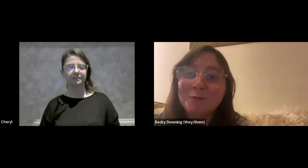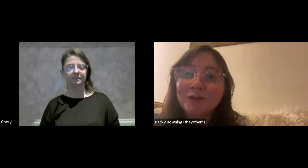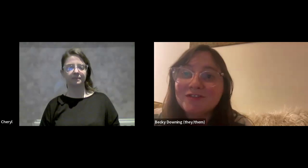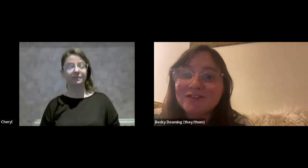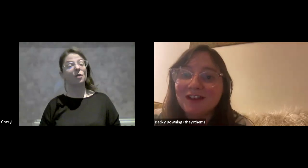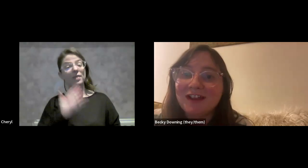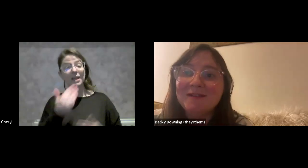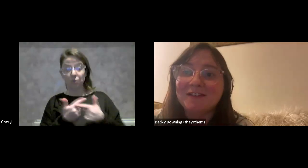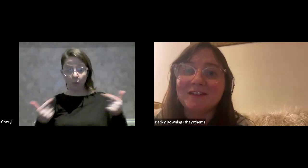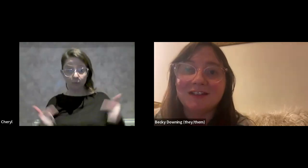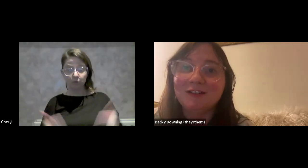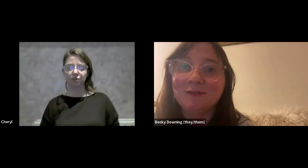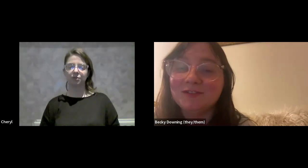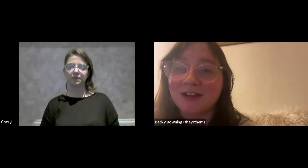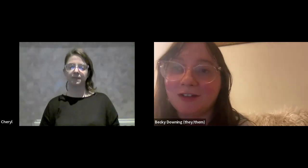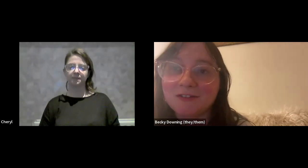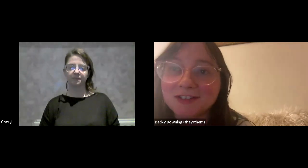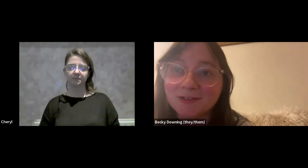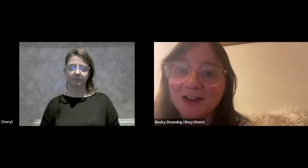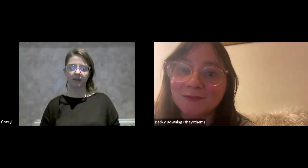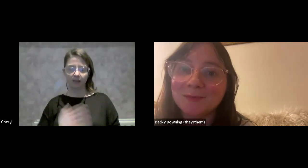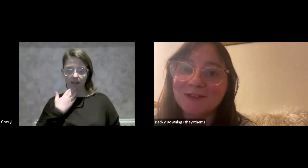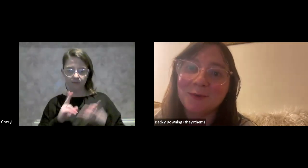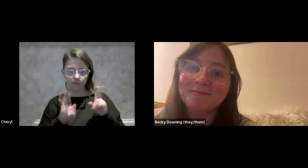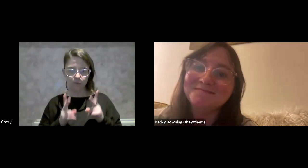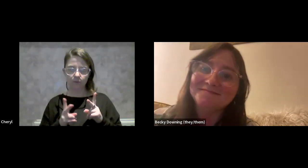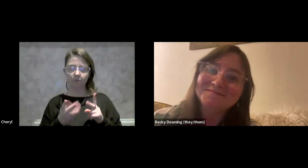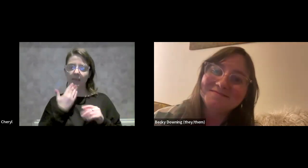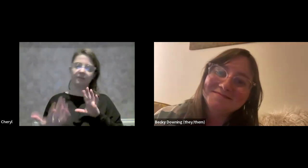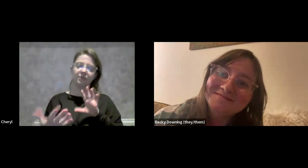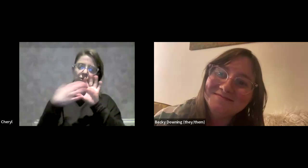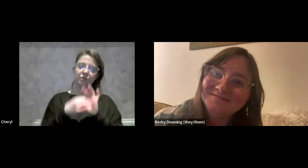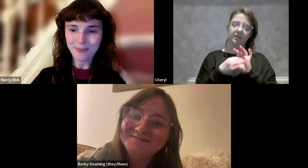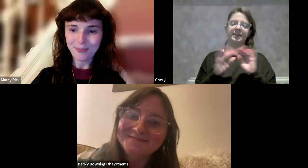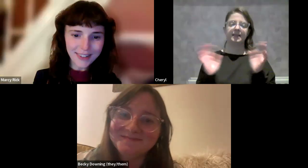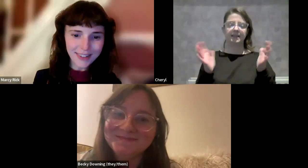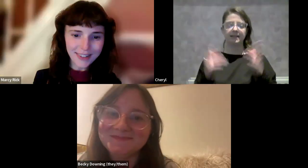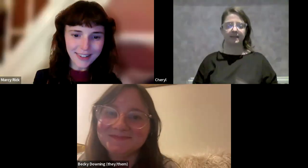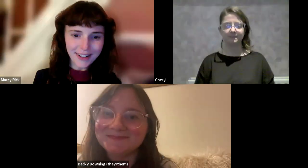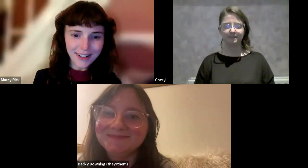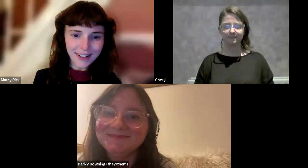Thank you so much, and thank you, Cheryl, and thank you for having me, everyone.